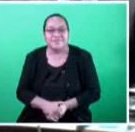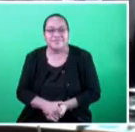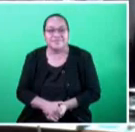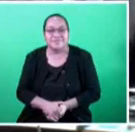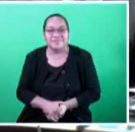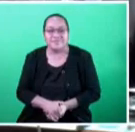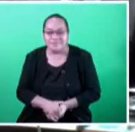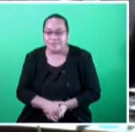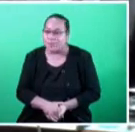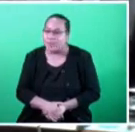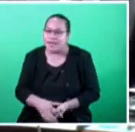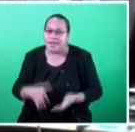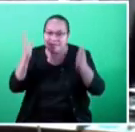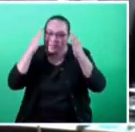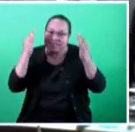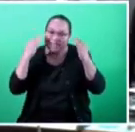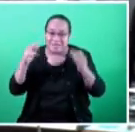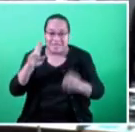Mr.